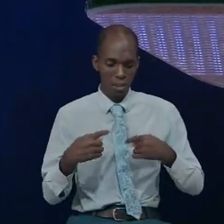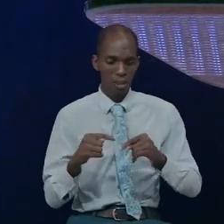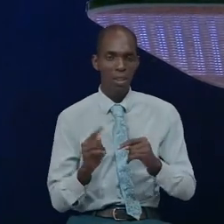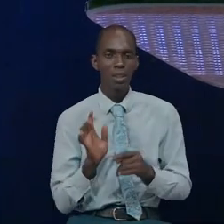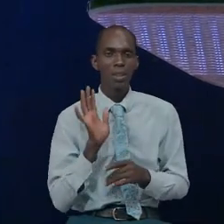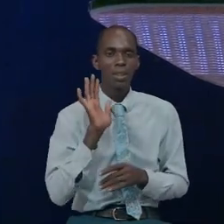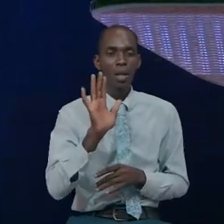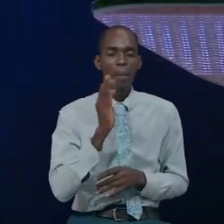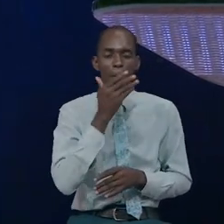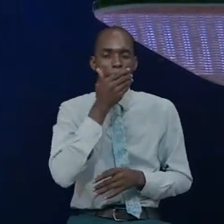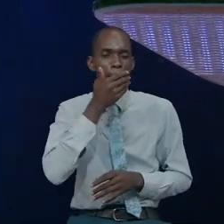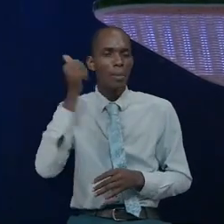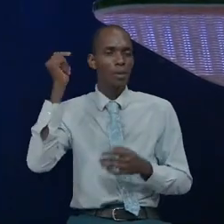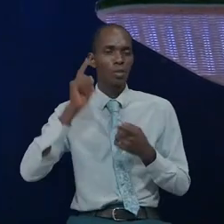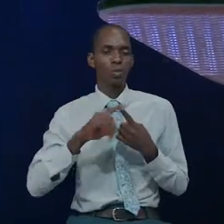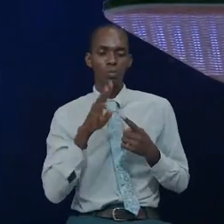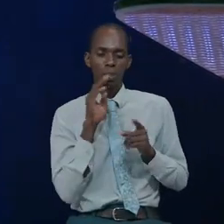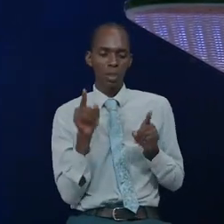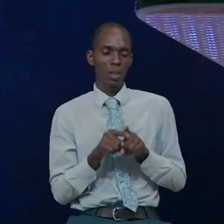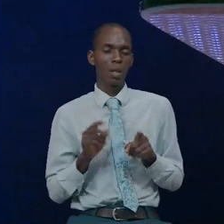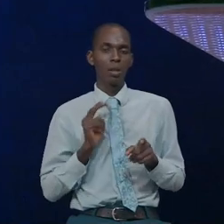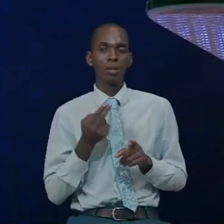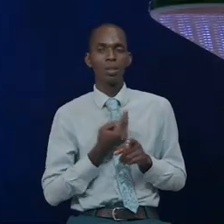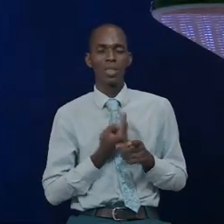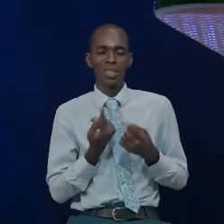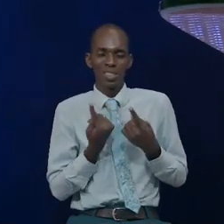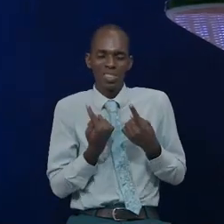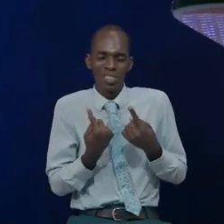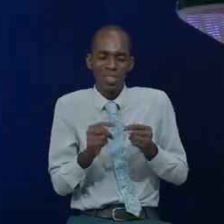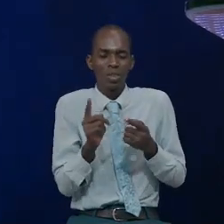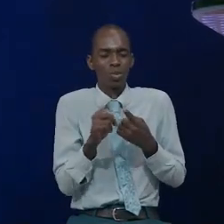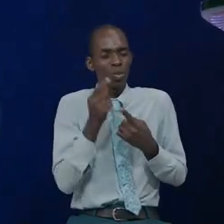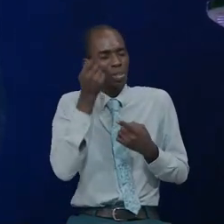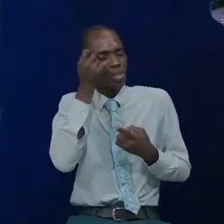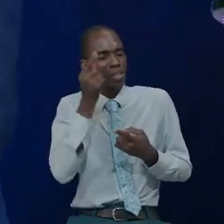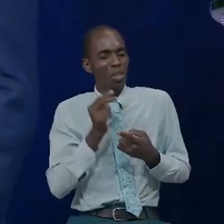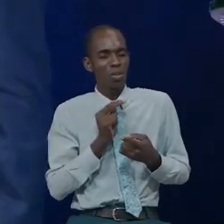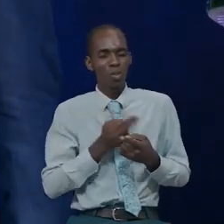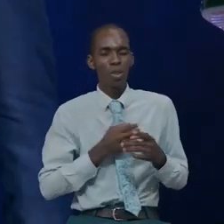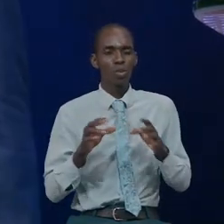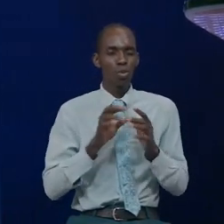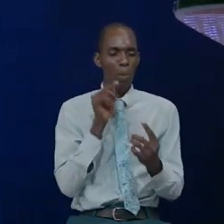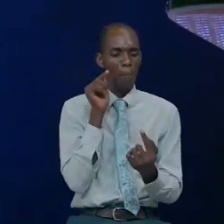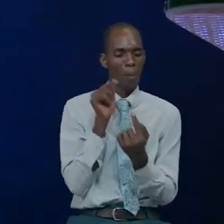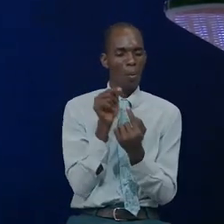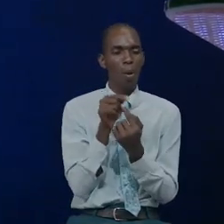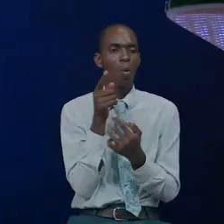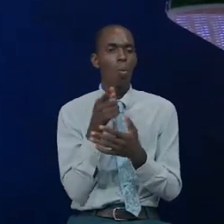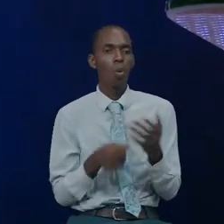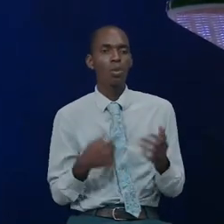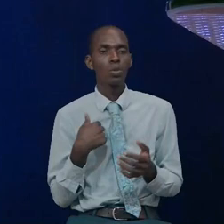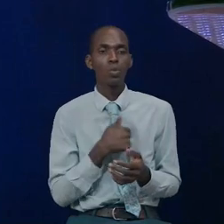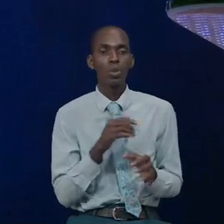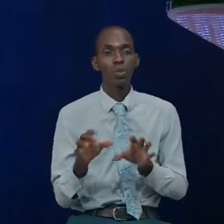like us, is doing its best to understand us and to do exactly what we do.